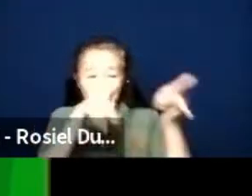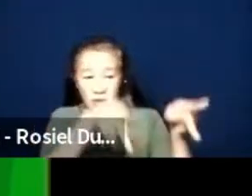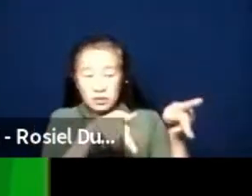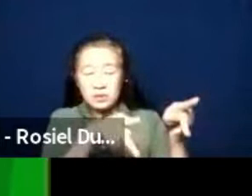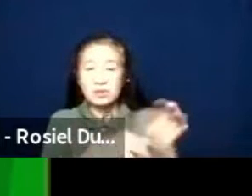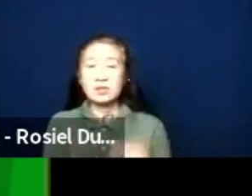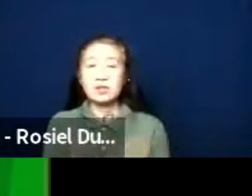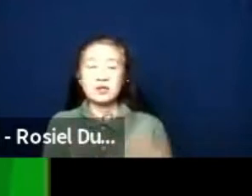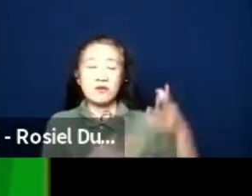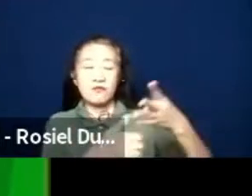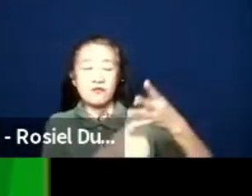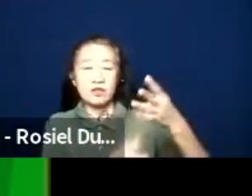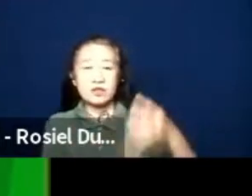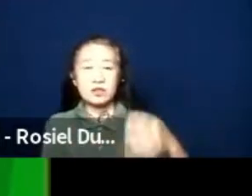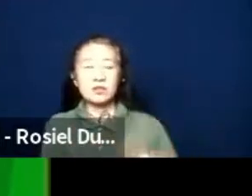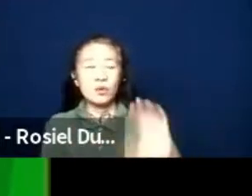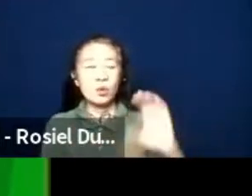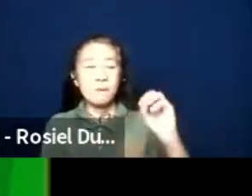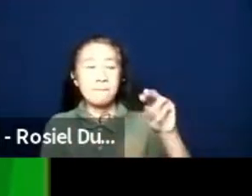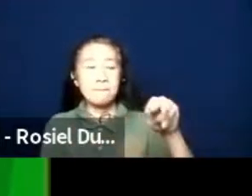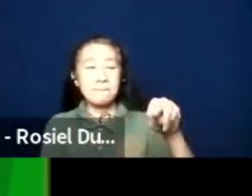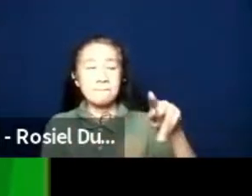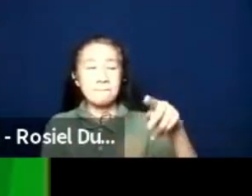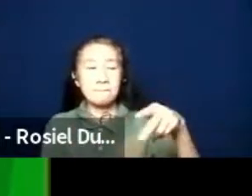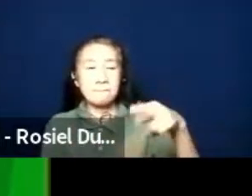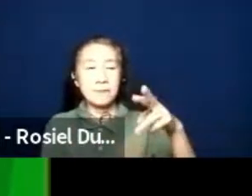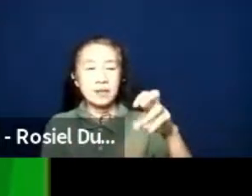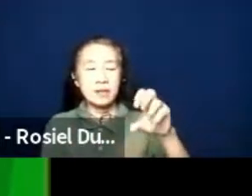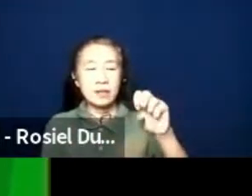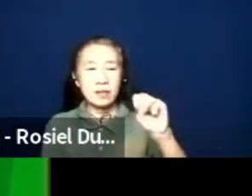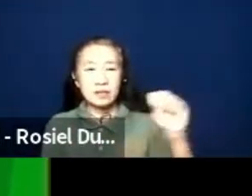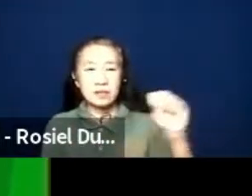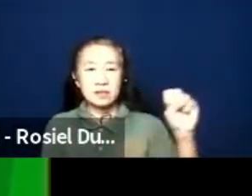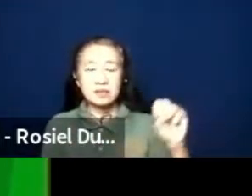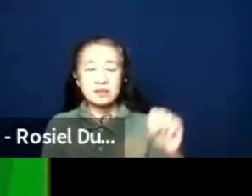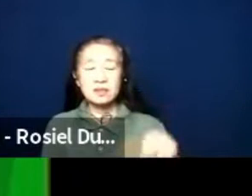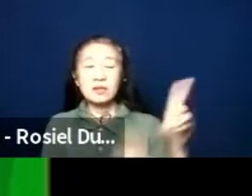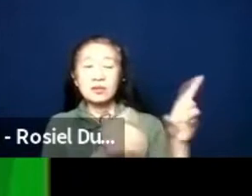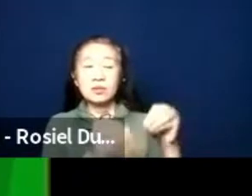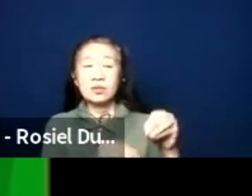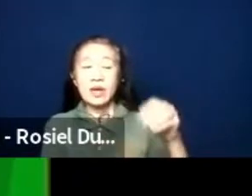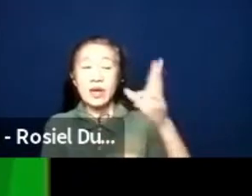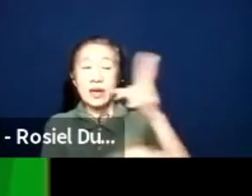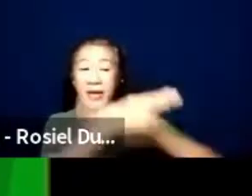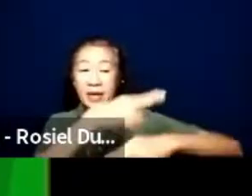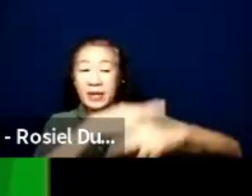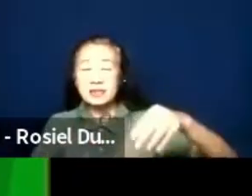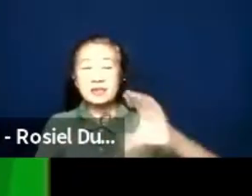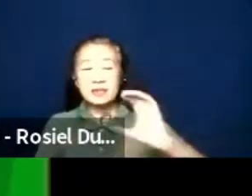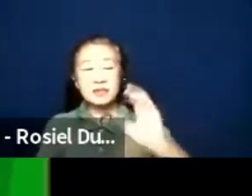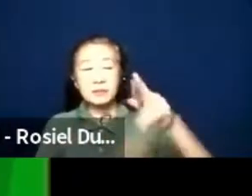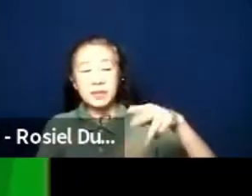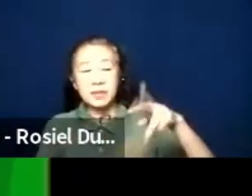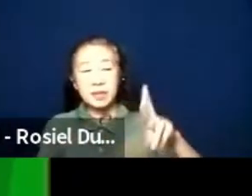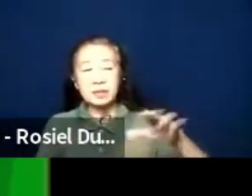On the fourth C, compress. Do hands-only CPR, no mouth-to-mouth. Okay. Do